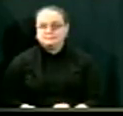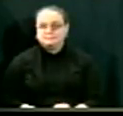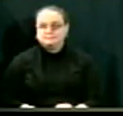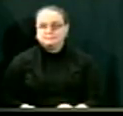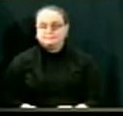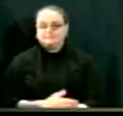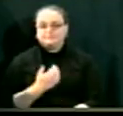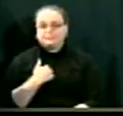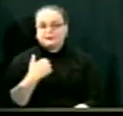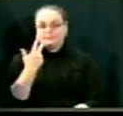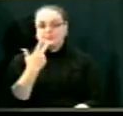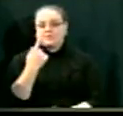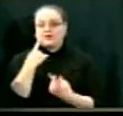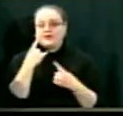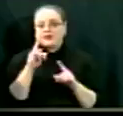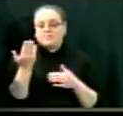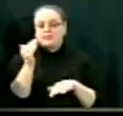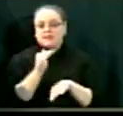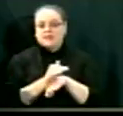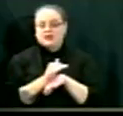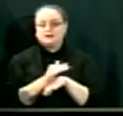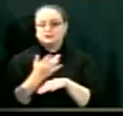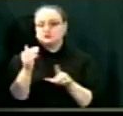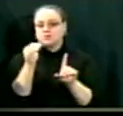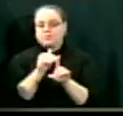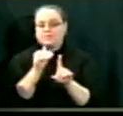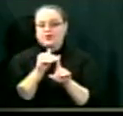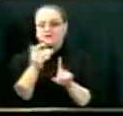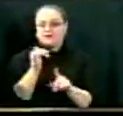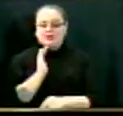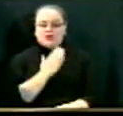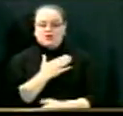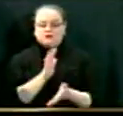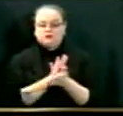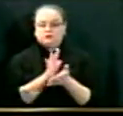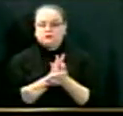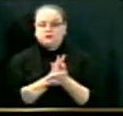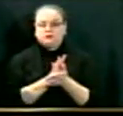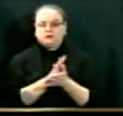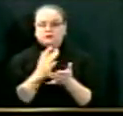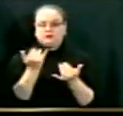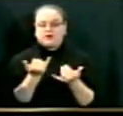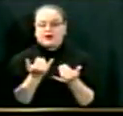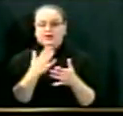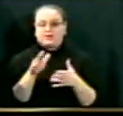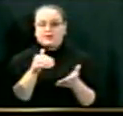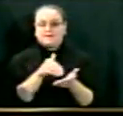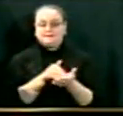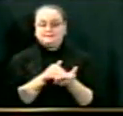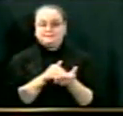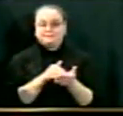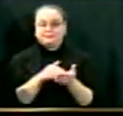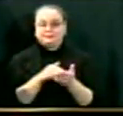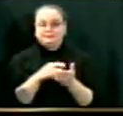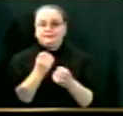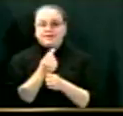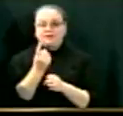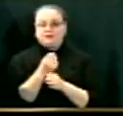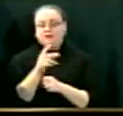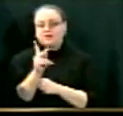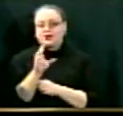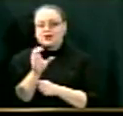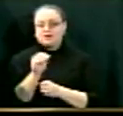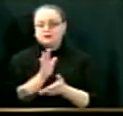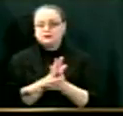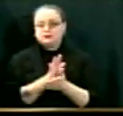We have 3 announcements tonight. Just a reminder that our schools are currently in the midst of the annual Knox County Schools